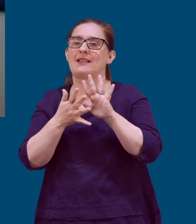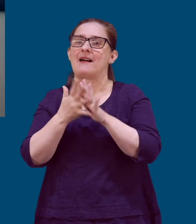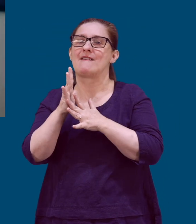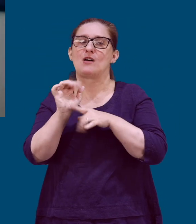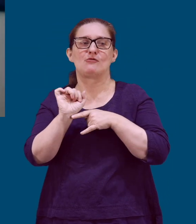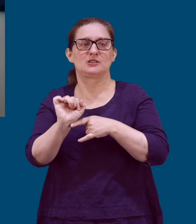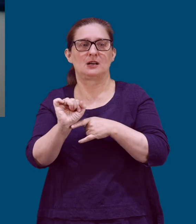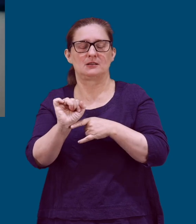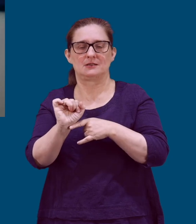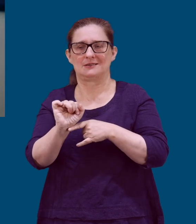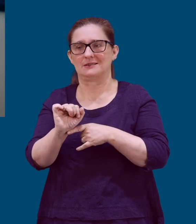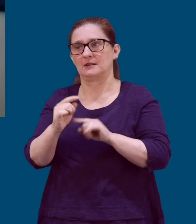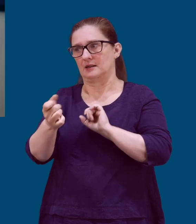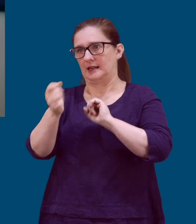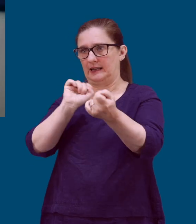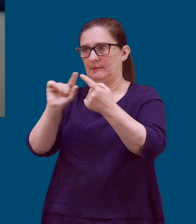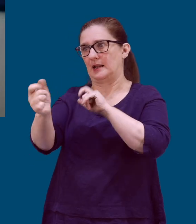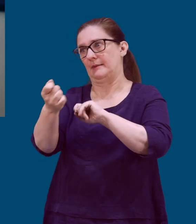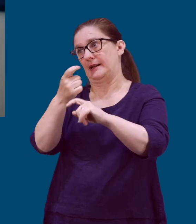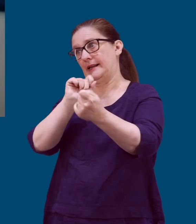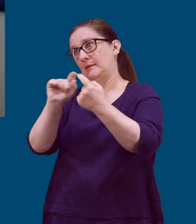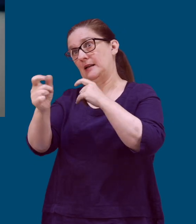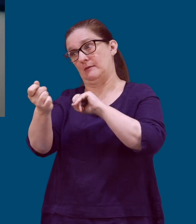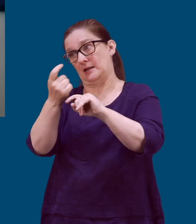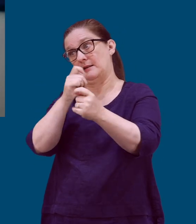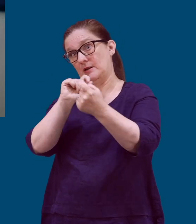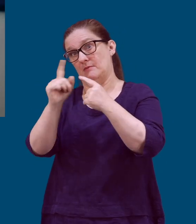After 1,000 emails, everything is okay again.